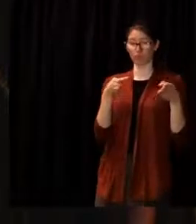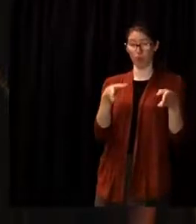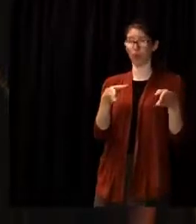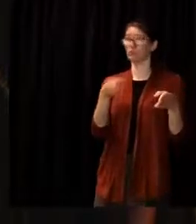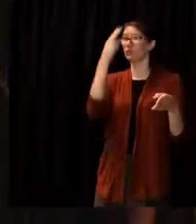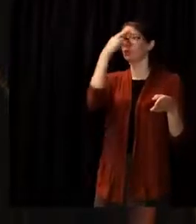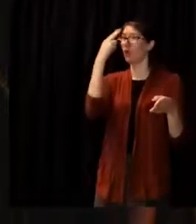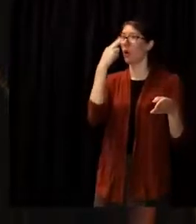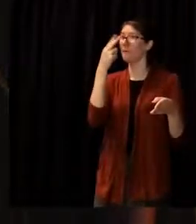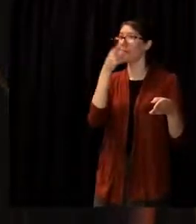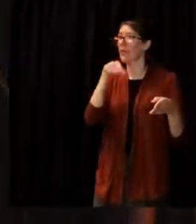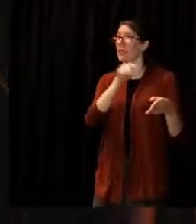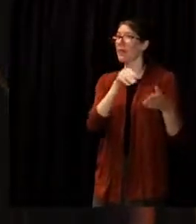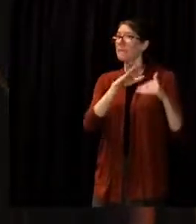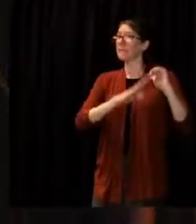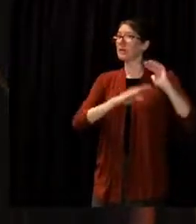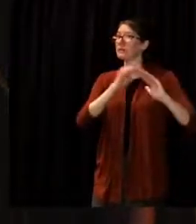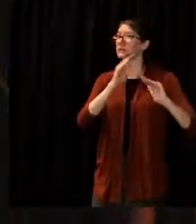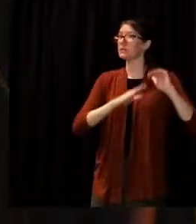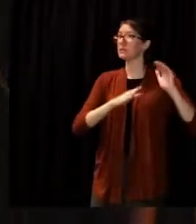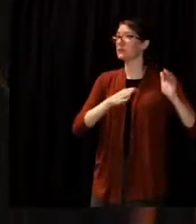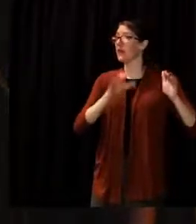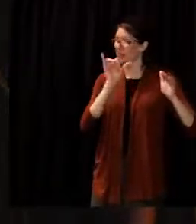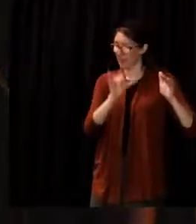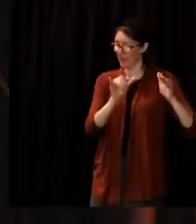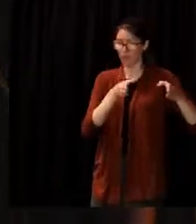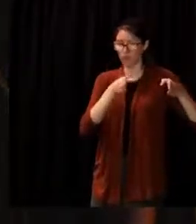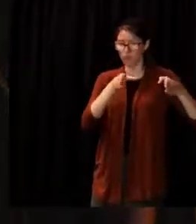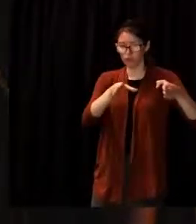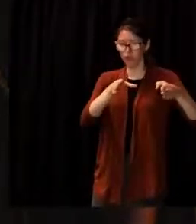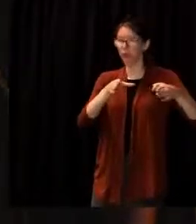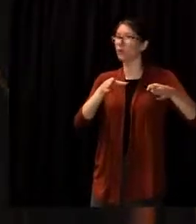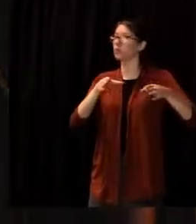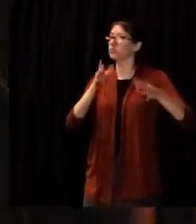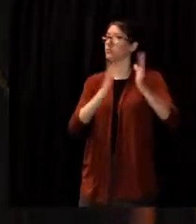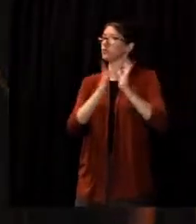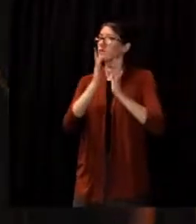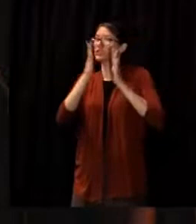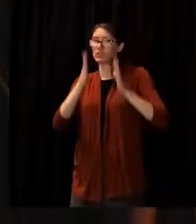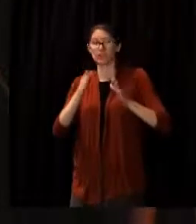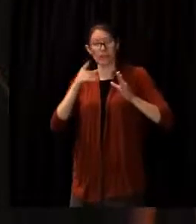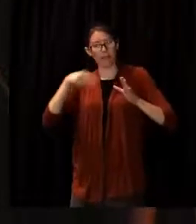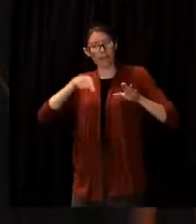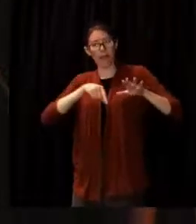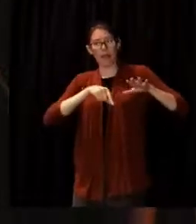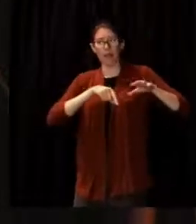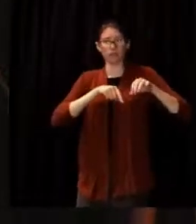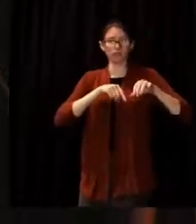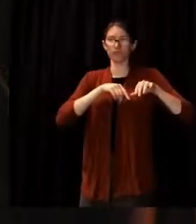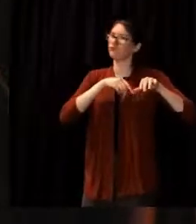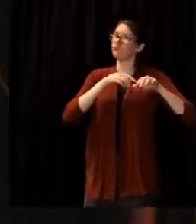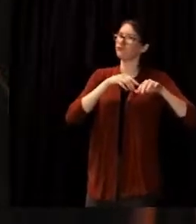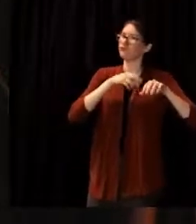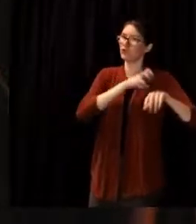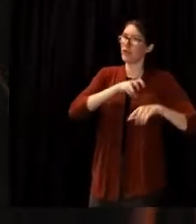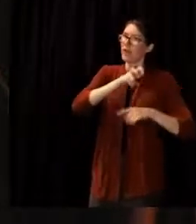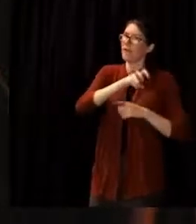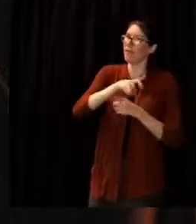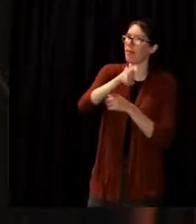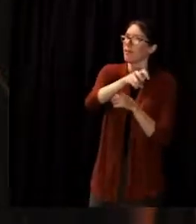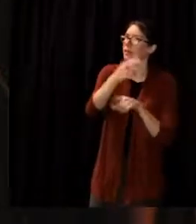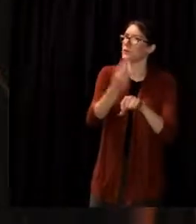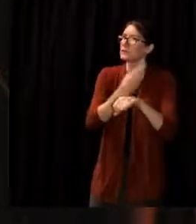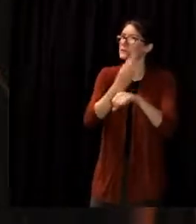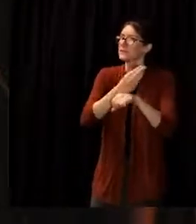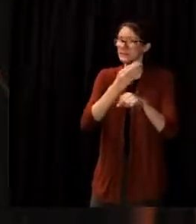Romans built. And those were the roads that Christians began to traffic on, to put their feet on, to go out and to take the gospel message that God had given